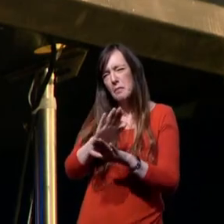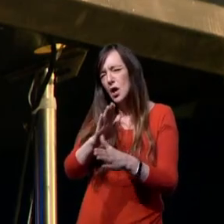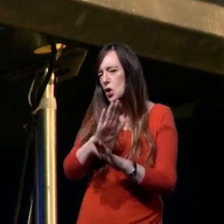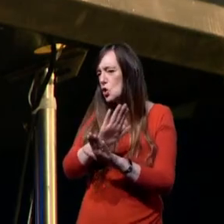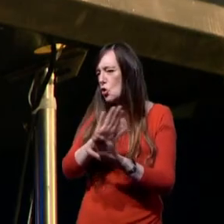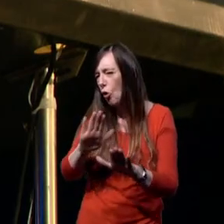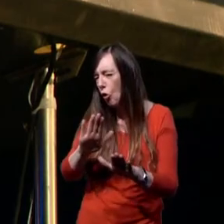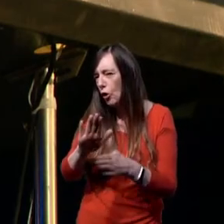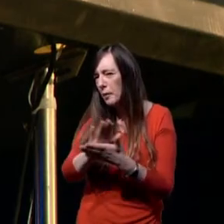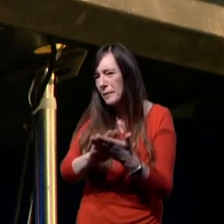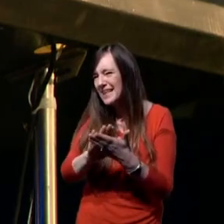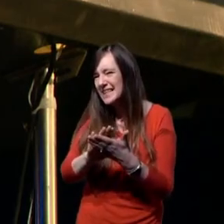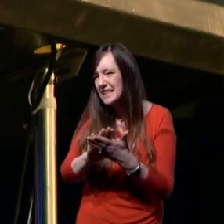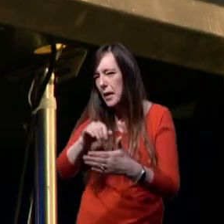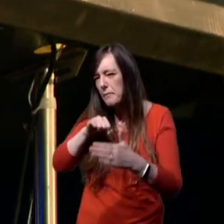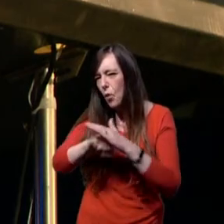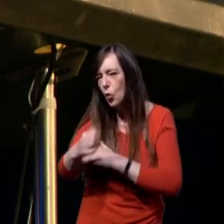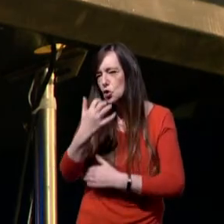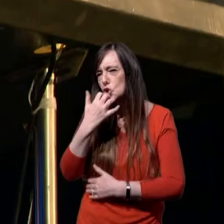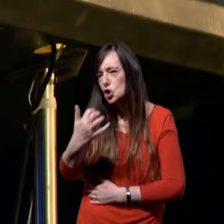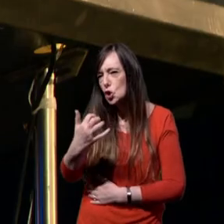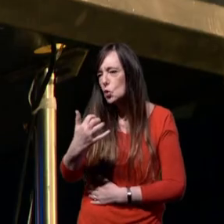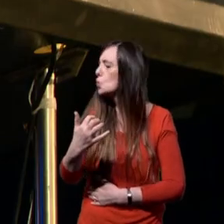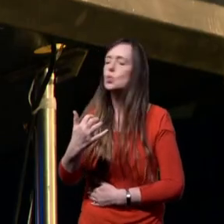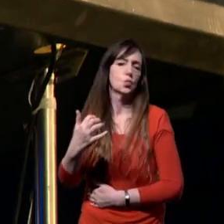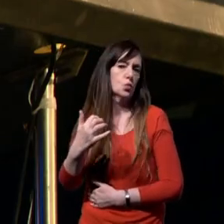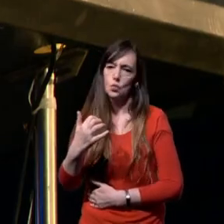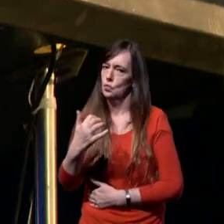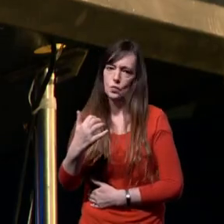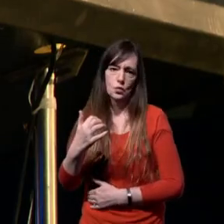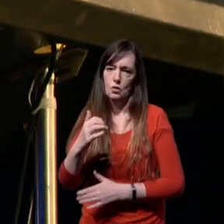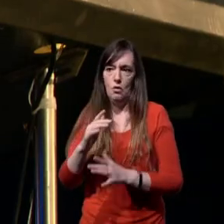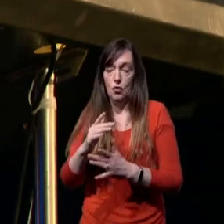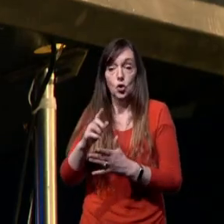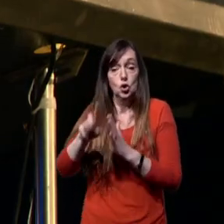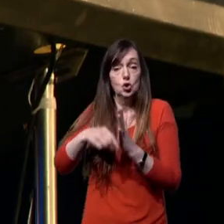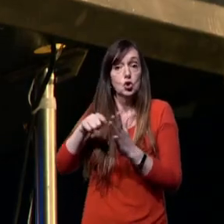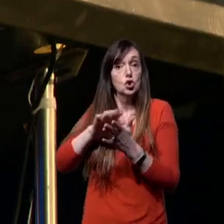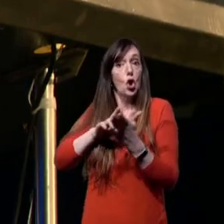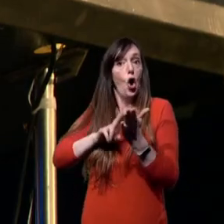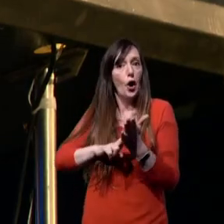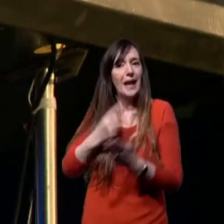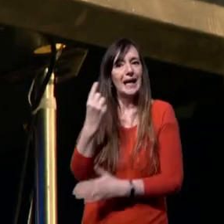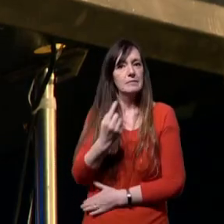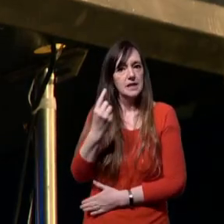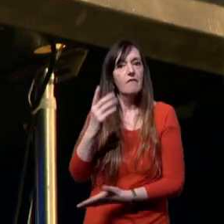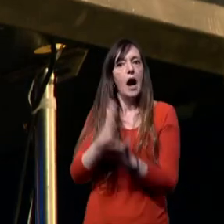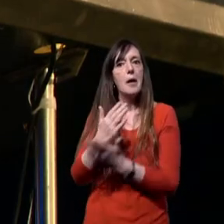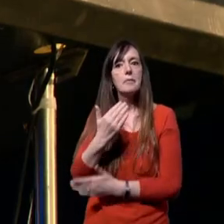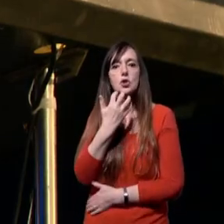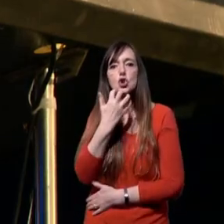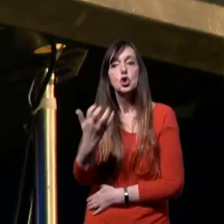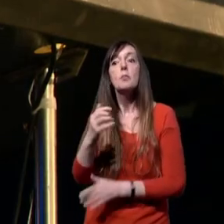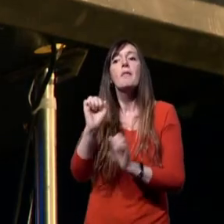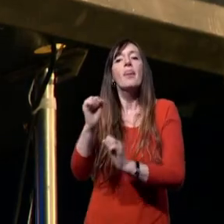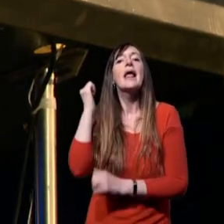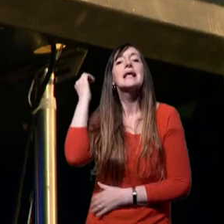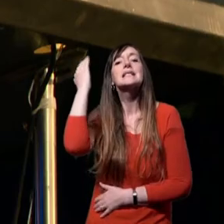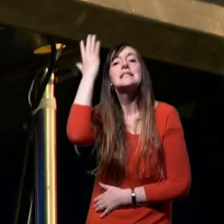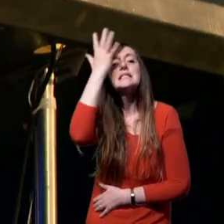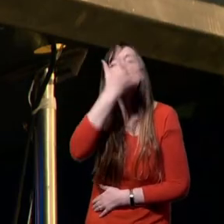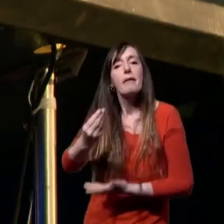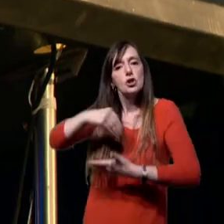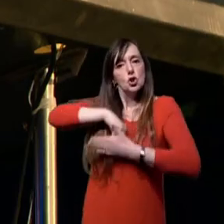their ethnicity. John himself was a Jew. But their spirituality. Jesus is saying,